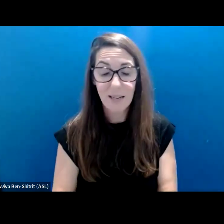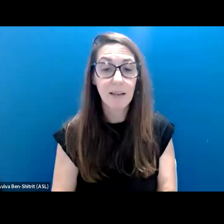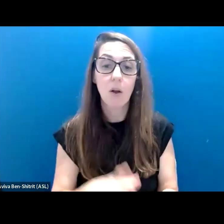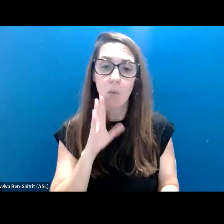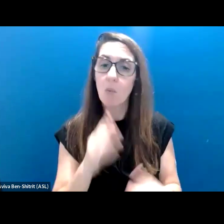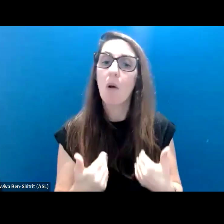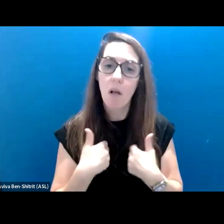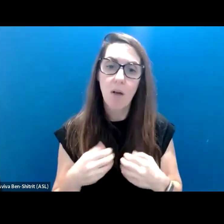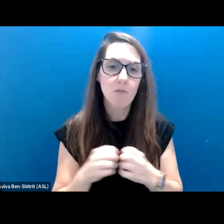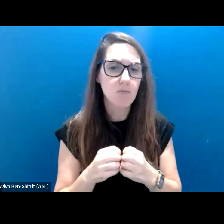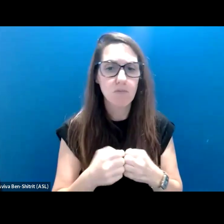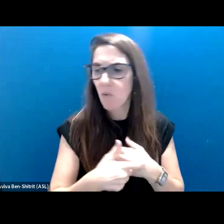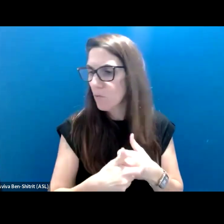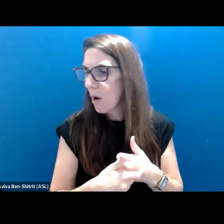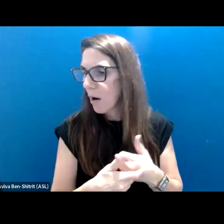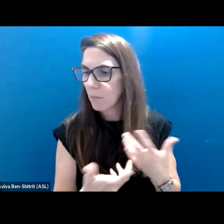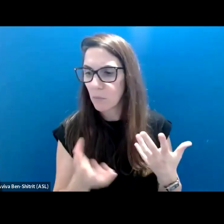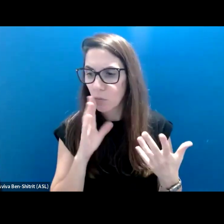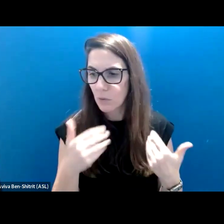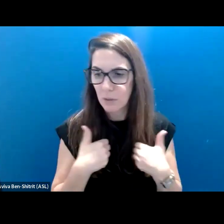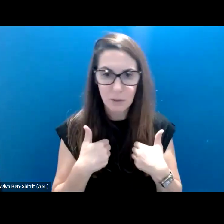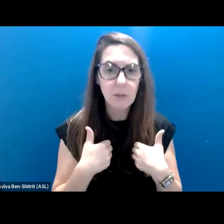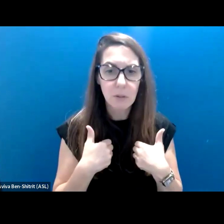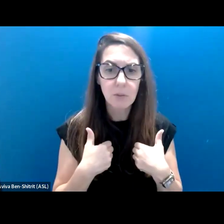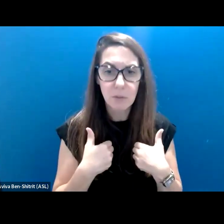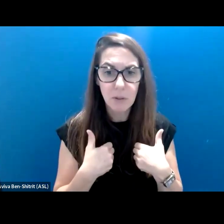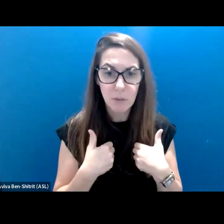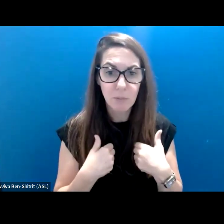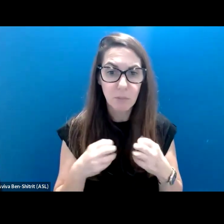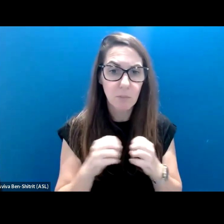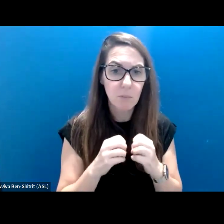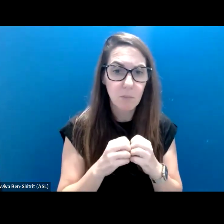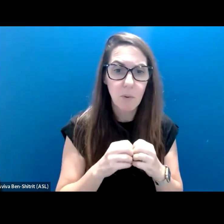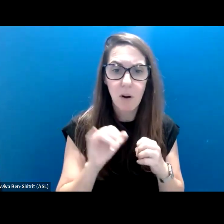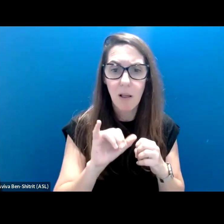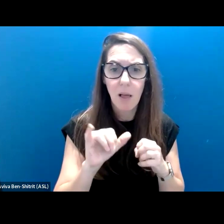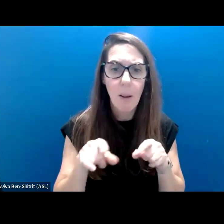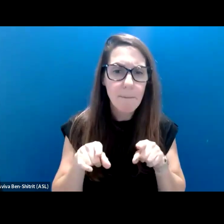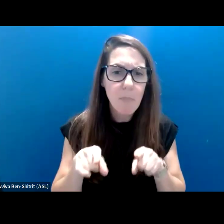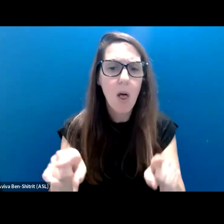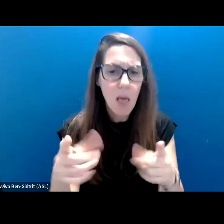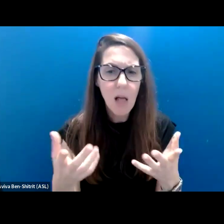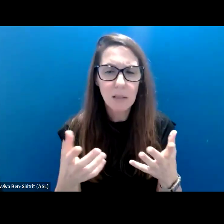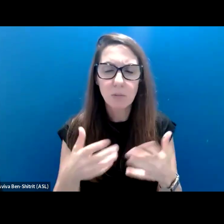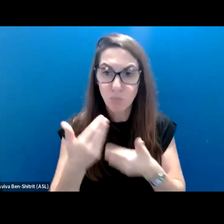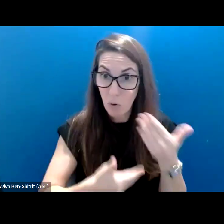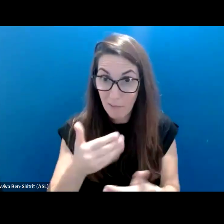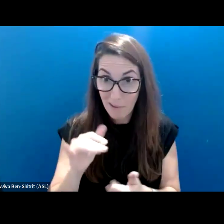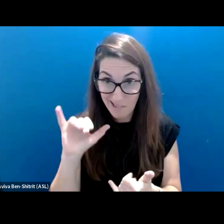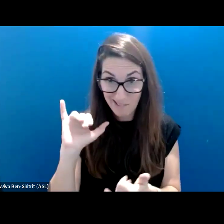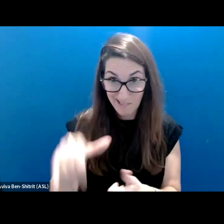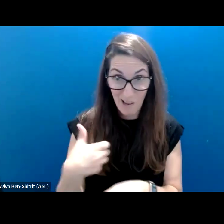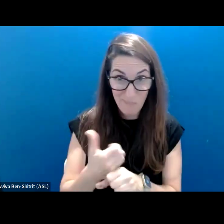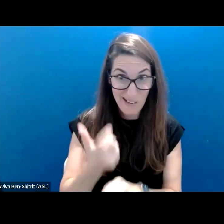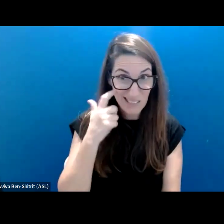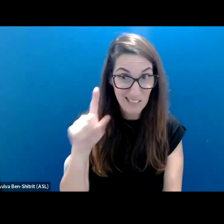remainder and have like a parallel track process. With that, I think that does that